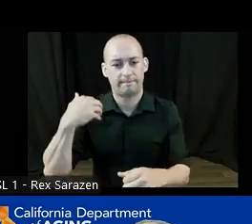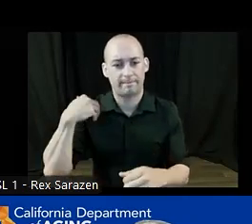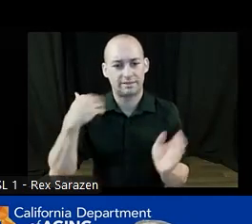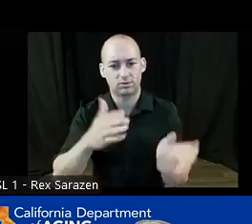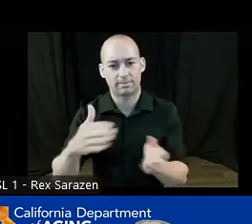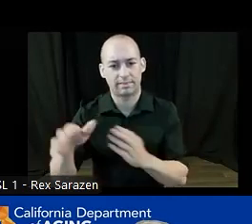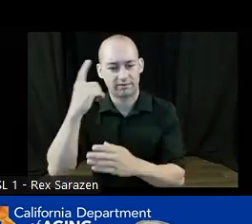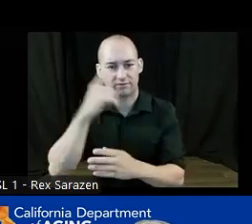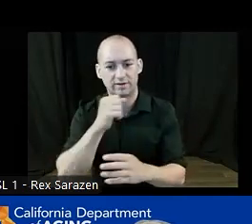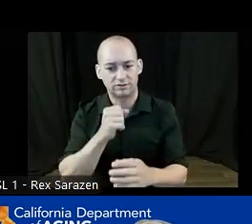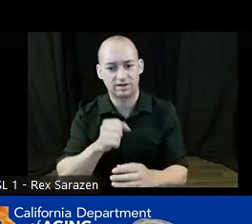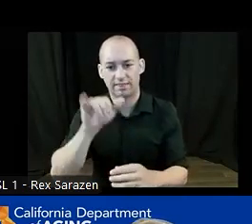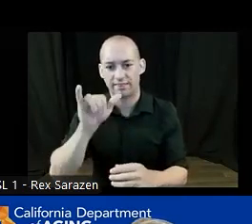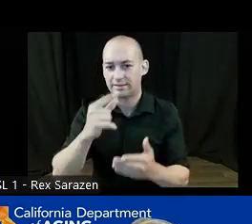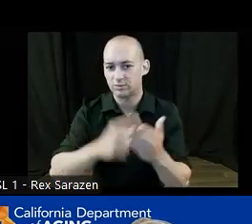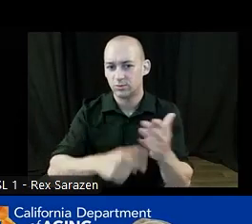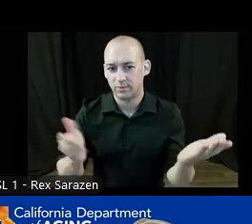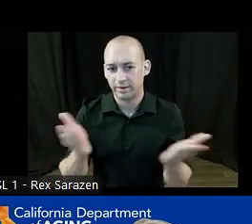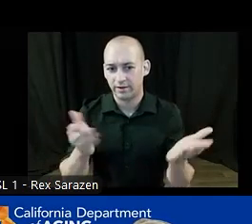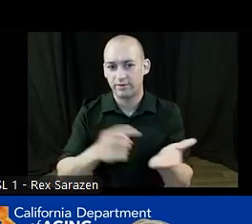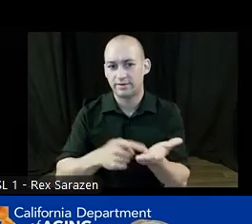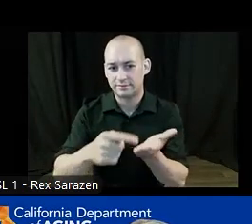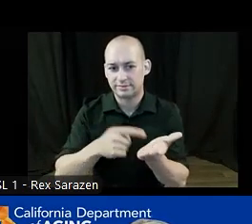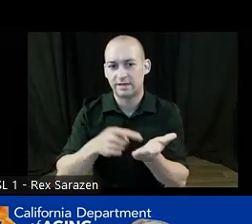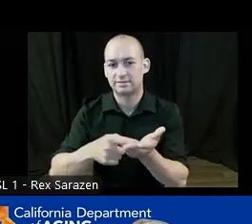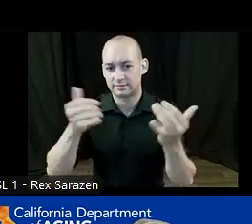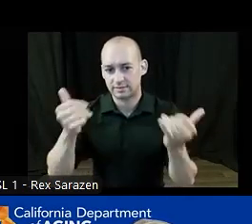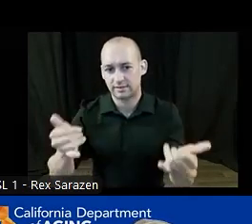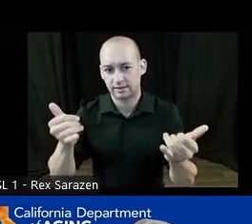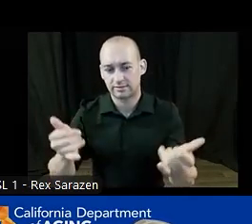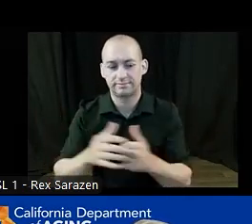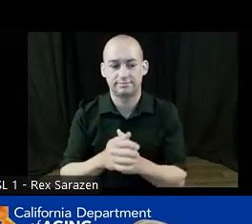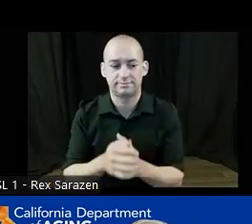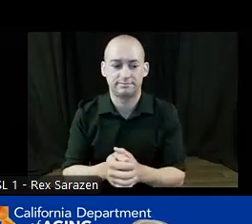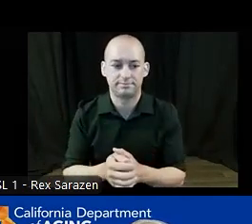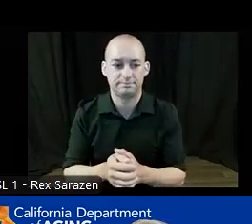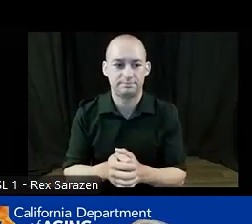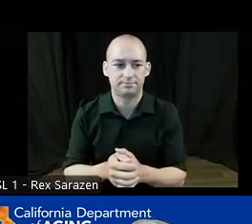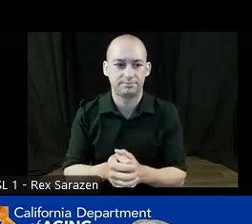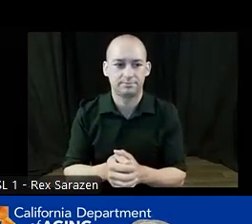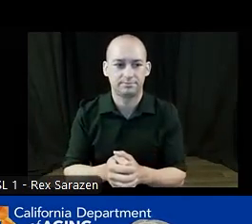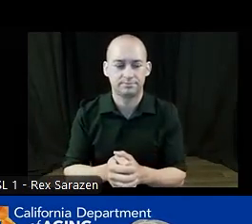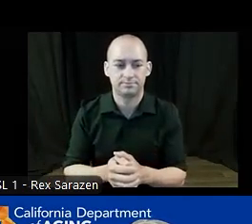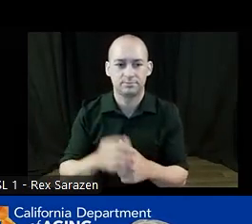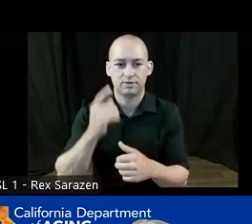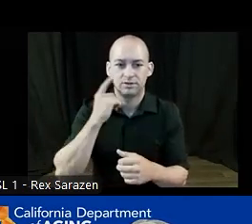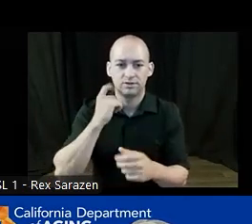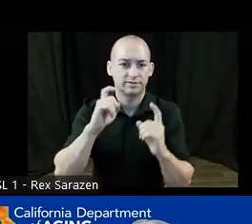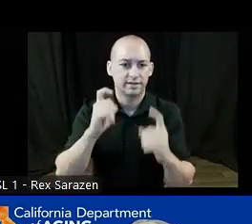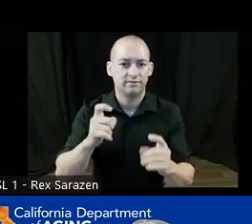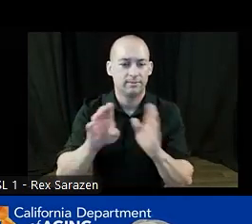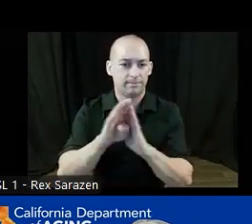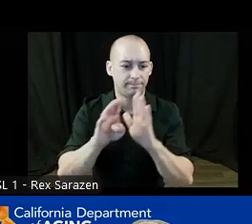here to talk about with you all today. Next slide, please. So just to give a context for all of this